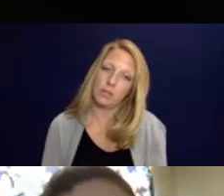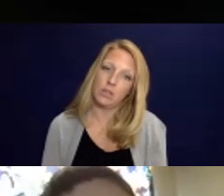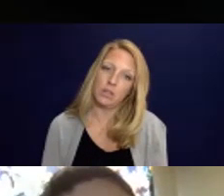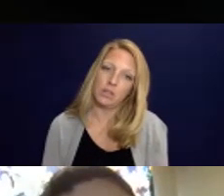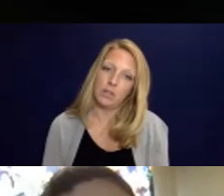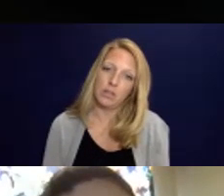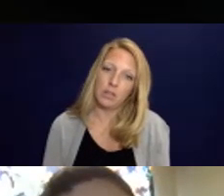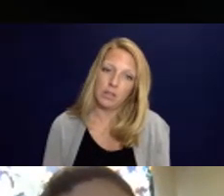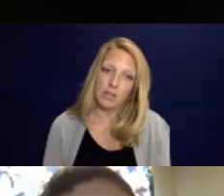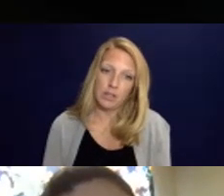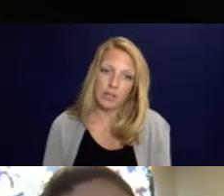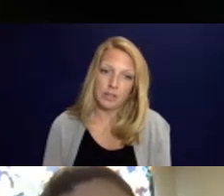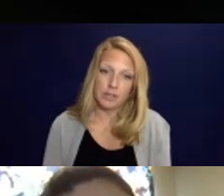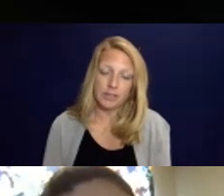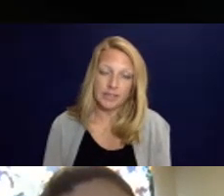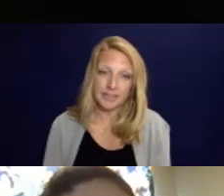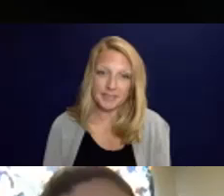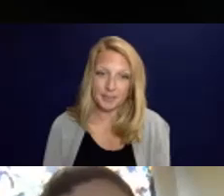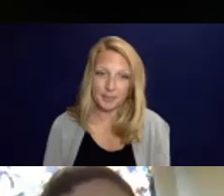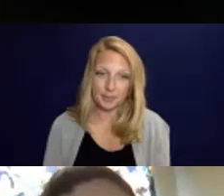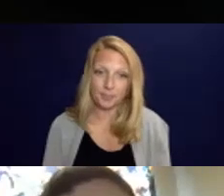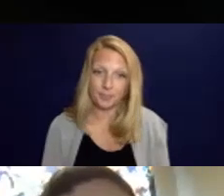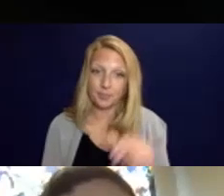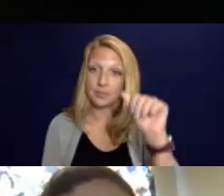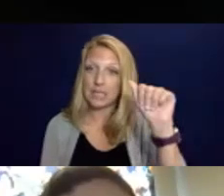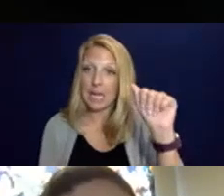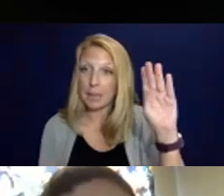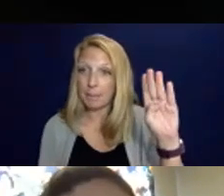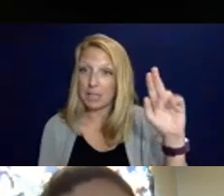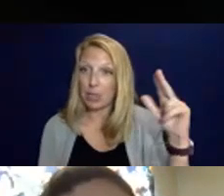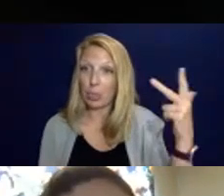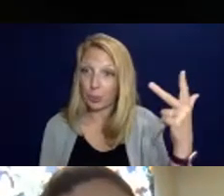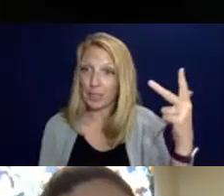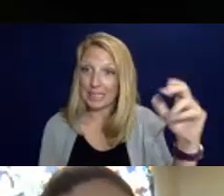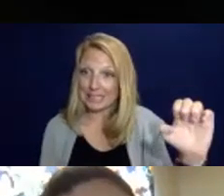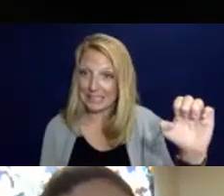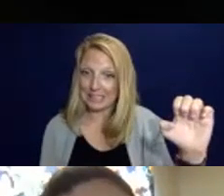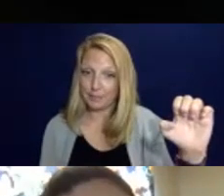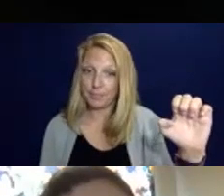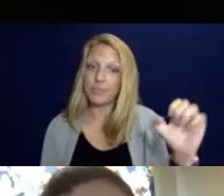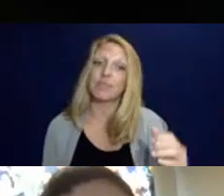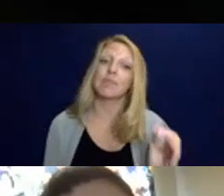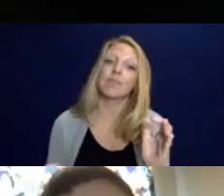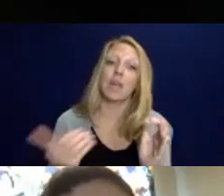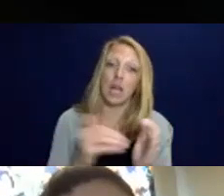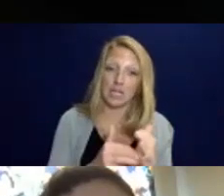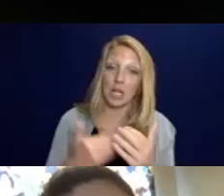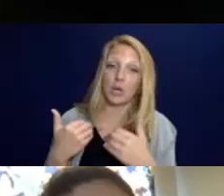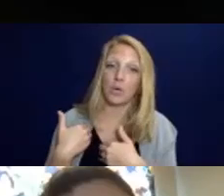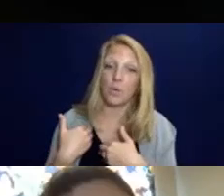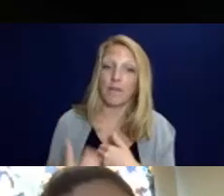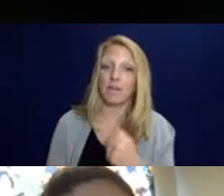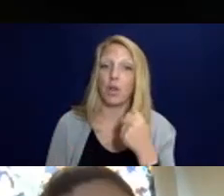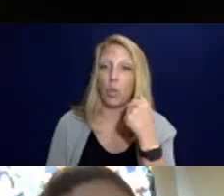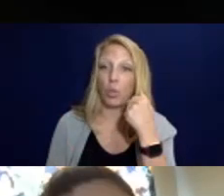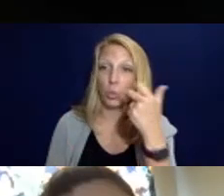The next scenario is the AB3E. Again, we have three moieties, three atoms